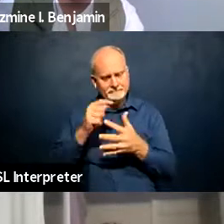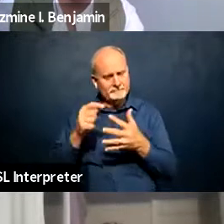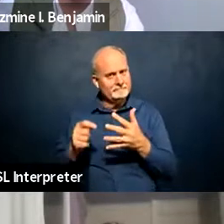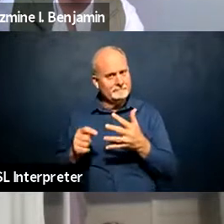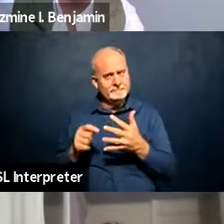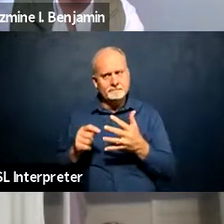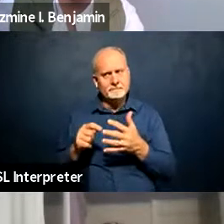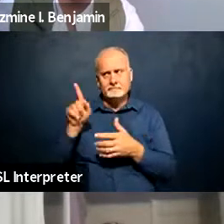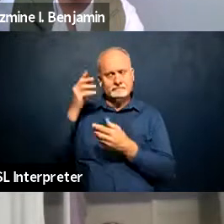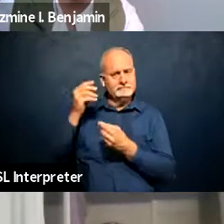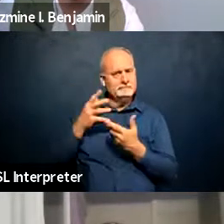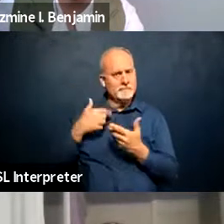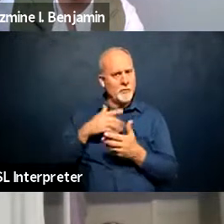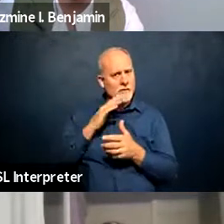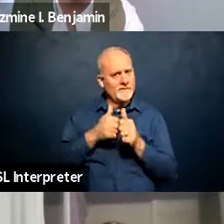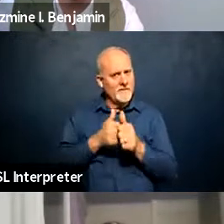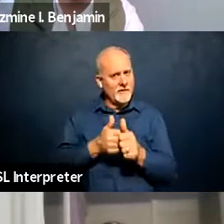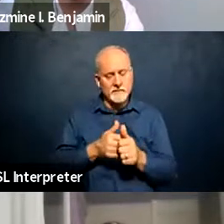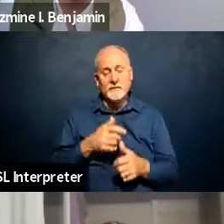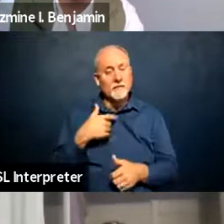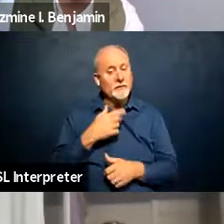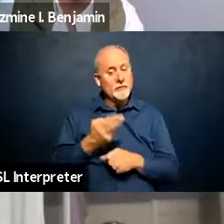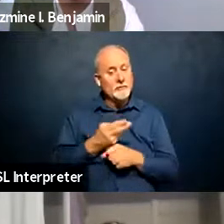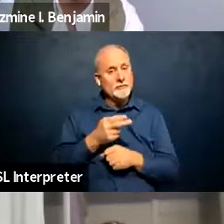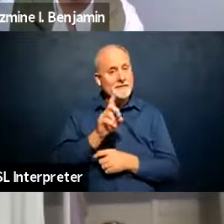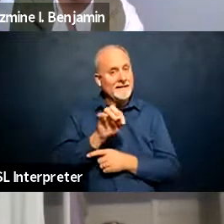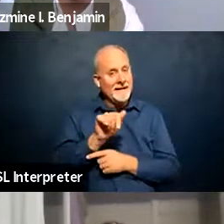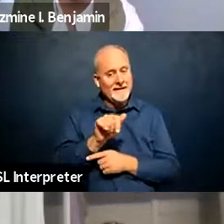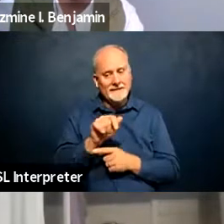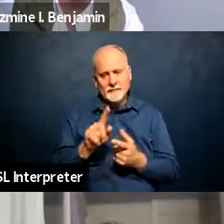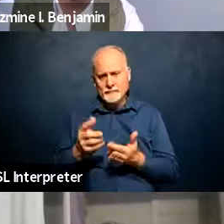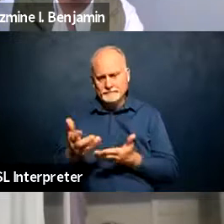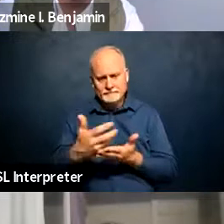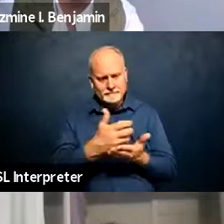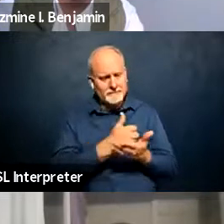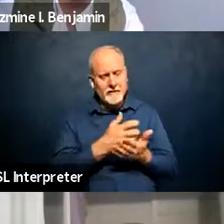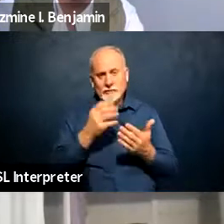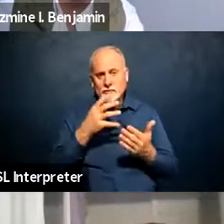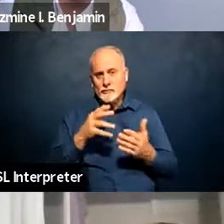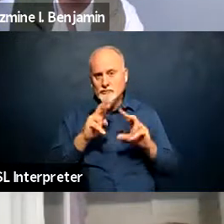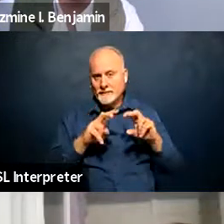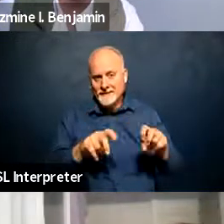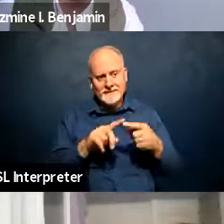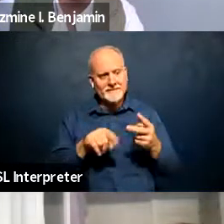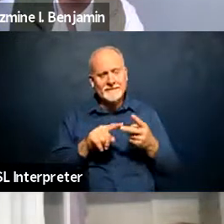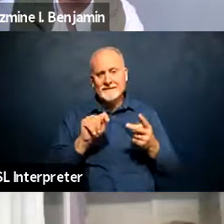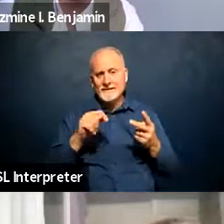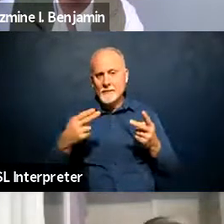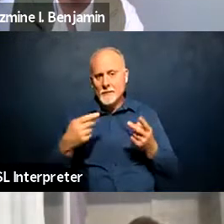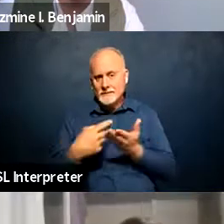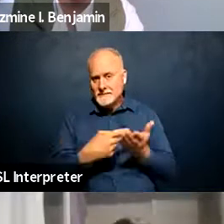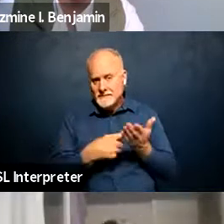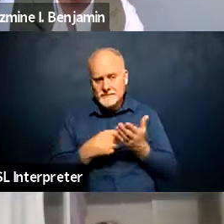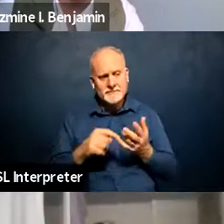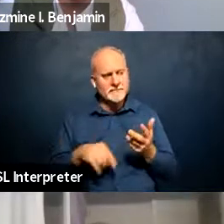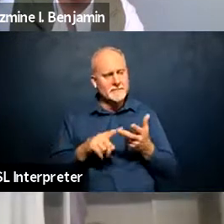experts. We will continue to use data to gather from student surveys, focus groups, town hall discussions like this,